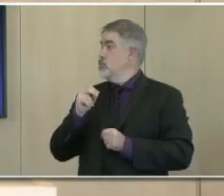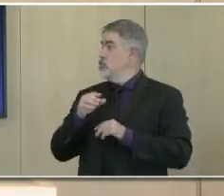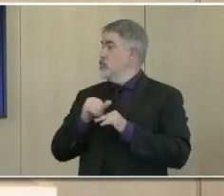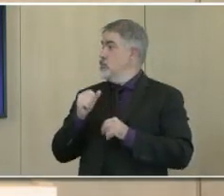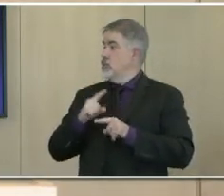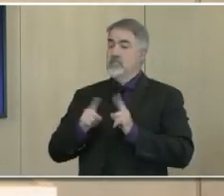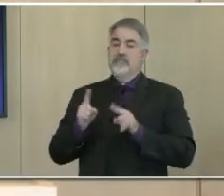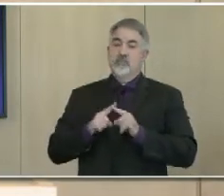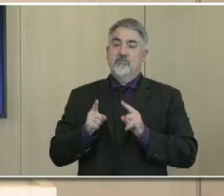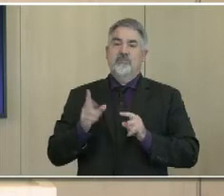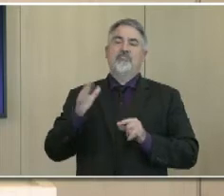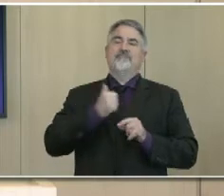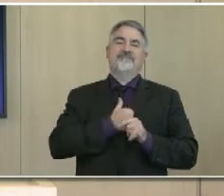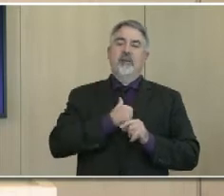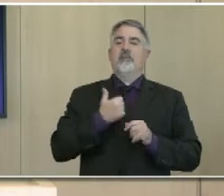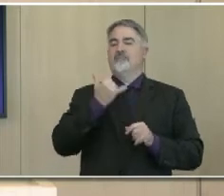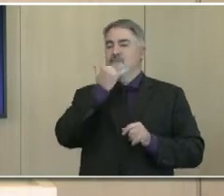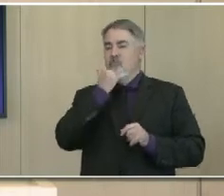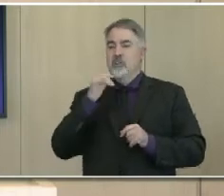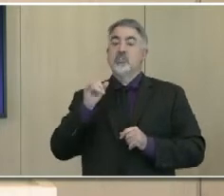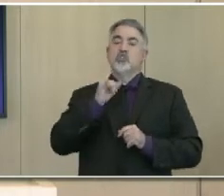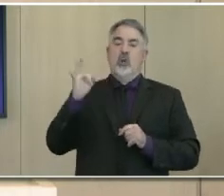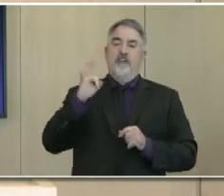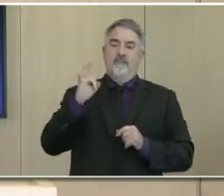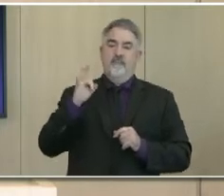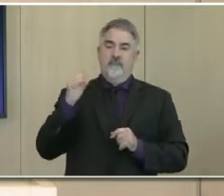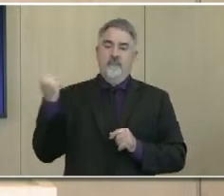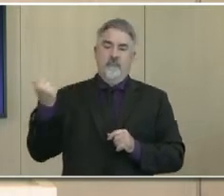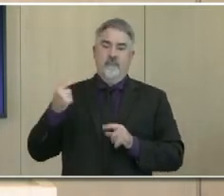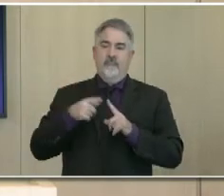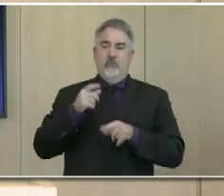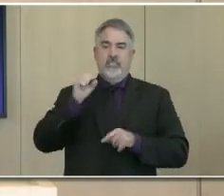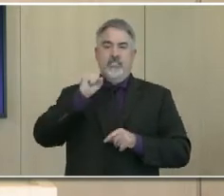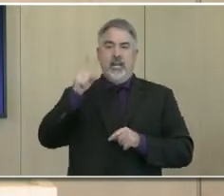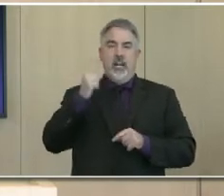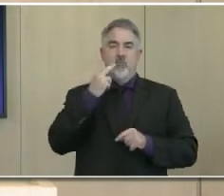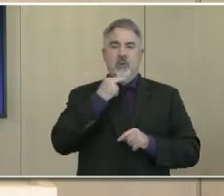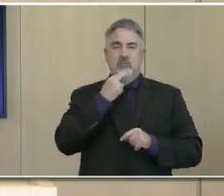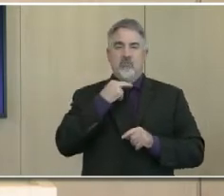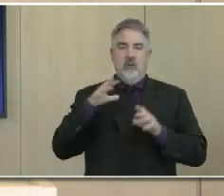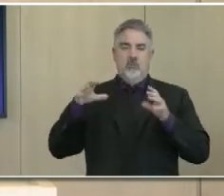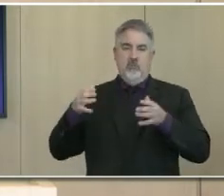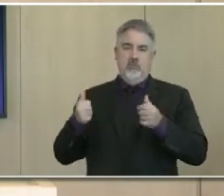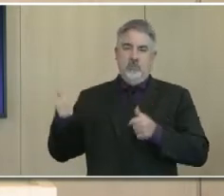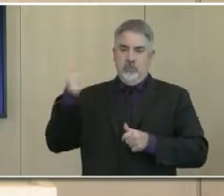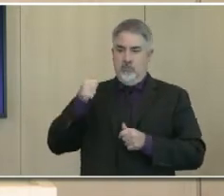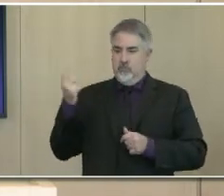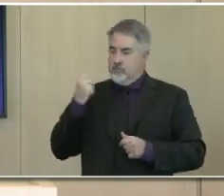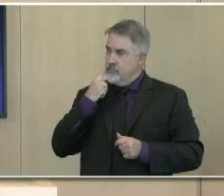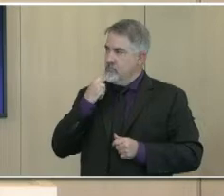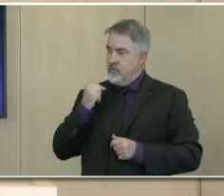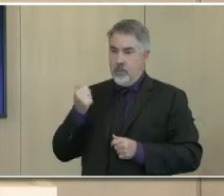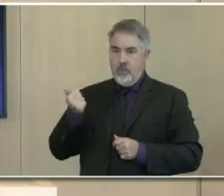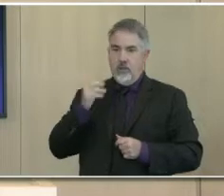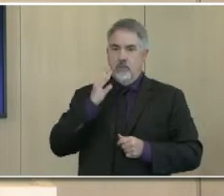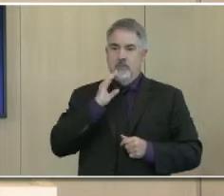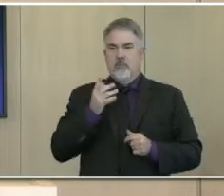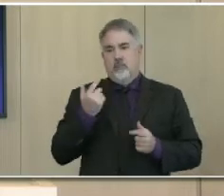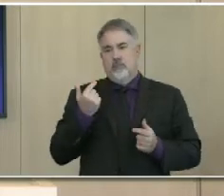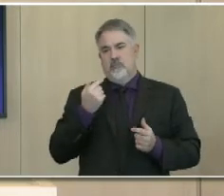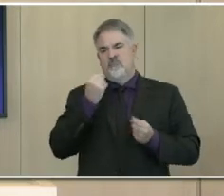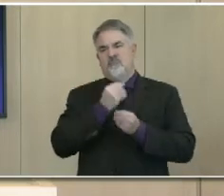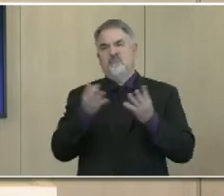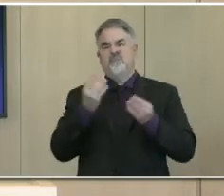With that, I'd like to introduce Jeff Rossman from the San Diego Restaurant Association to provide some comments. And again, just to reiterate how much we appreciate